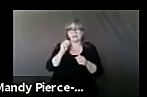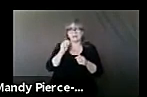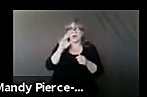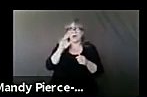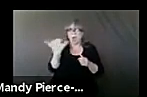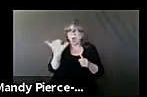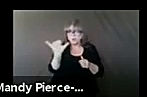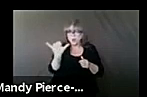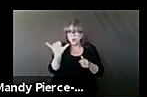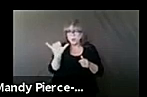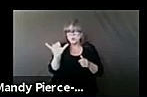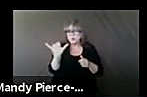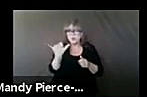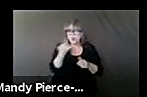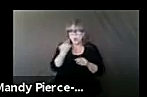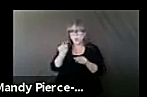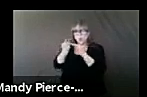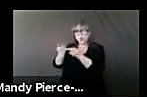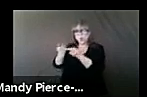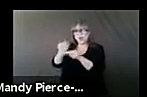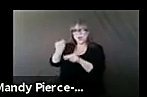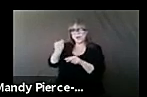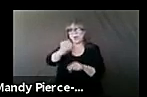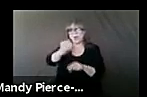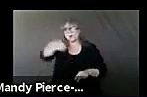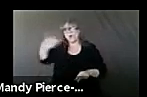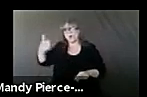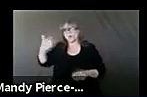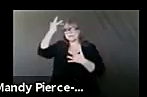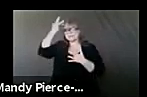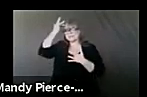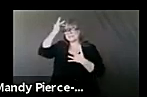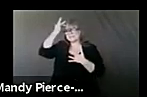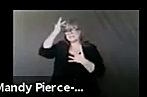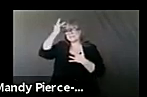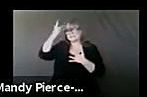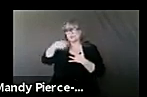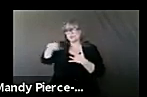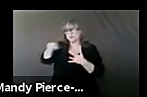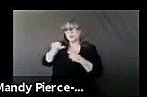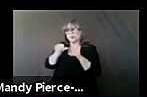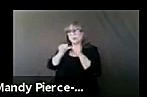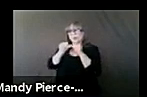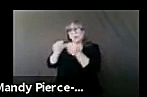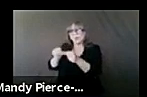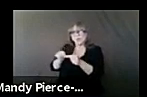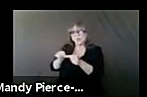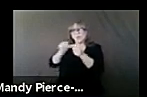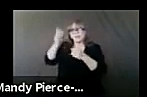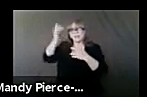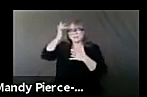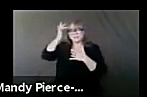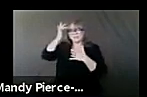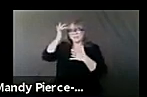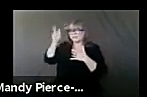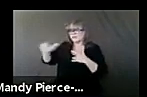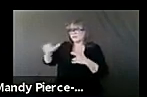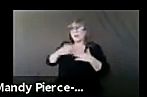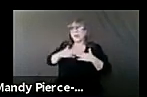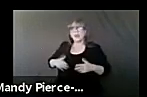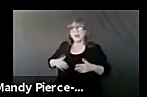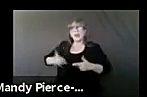chronic medical conditions that the patient may have that might be life-limiting over the next 6 months to a year or